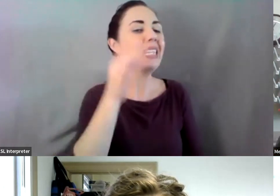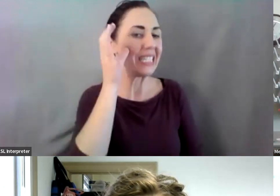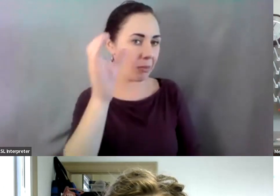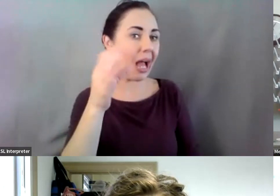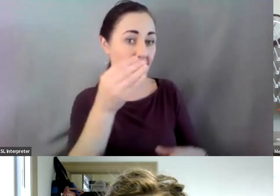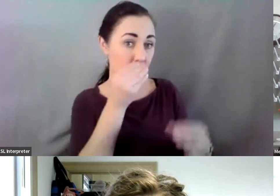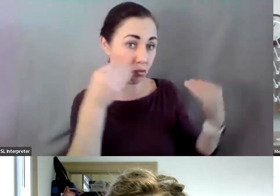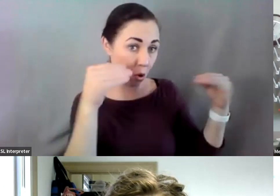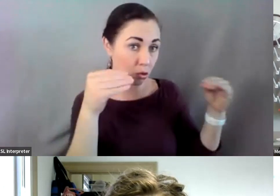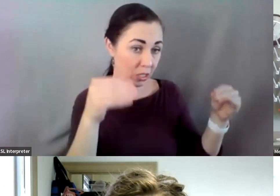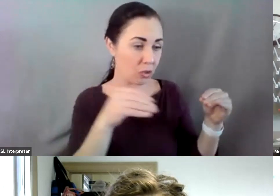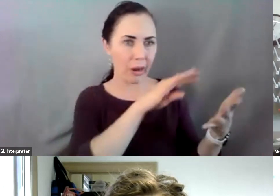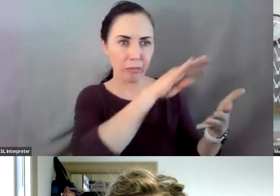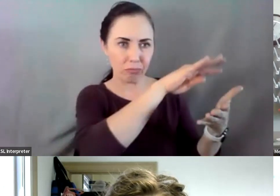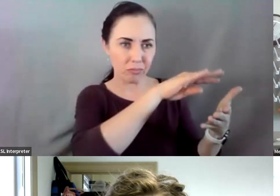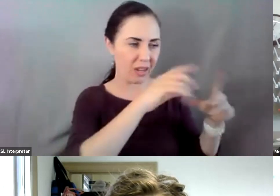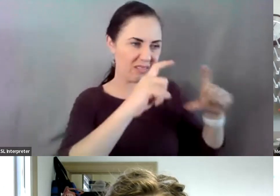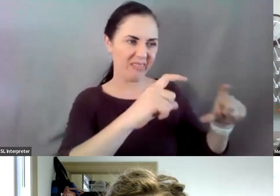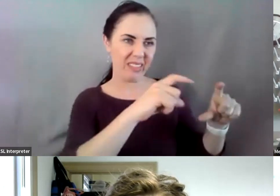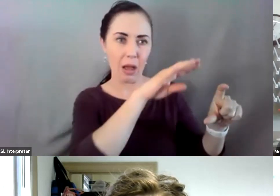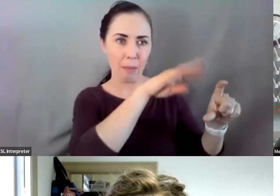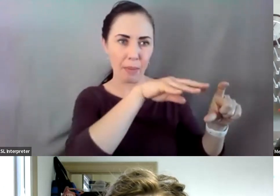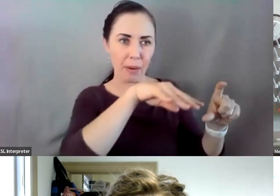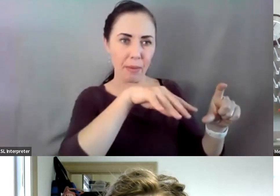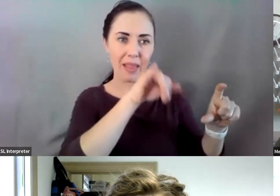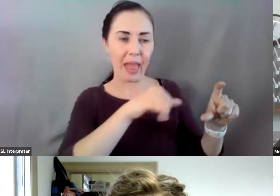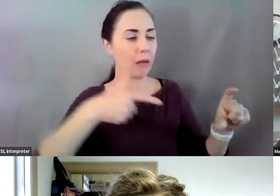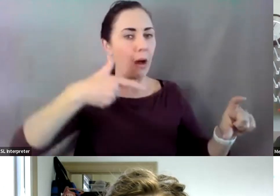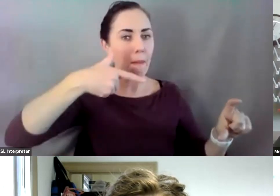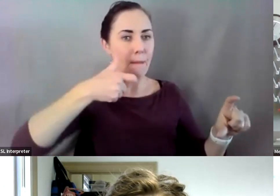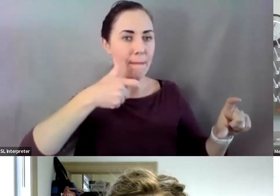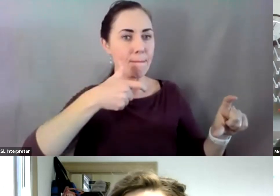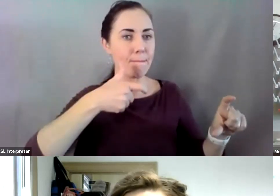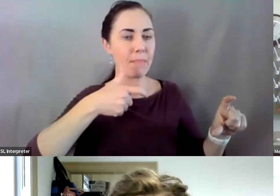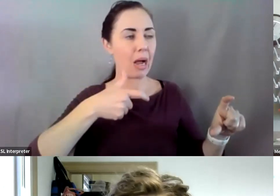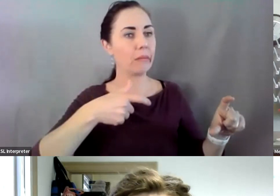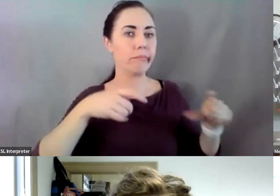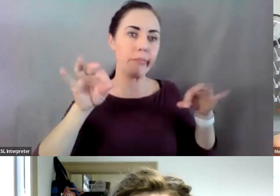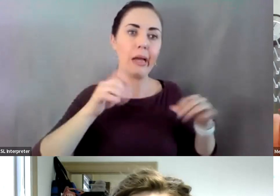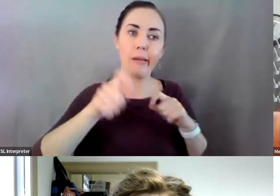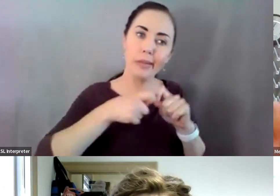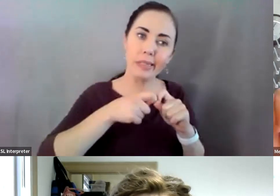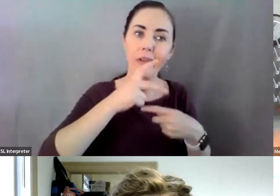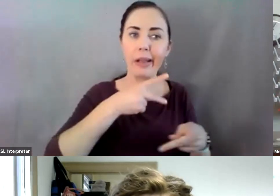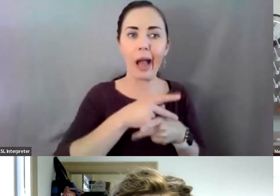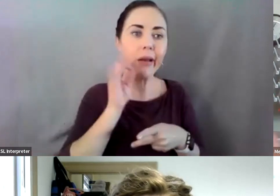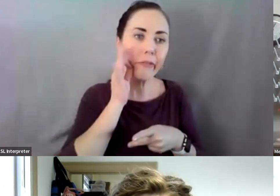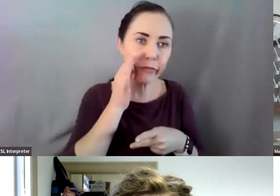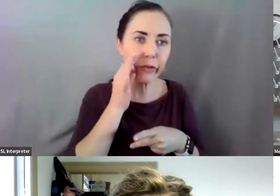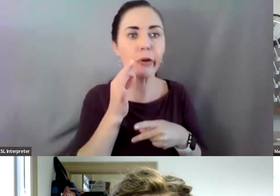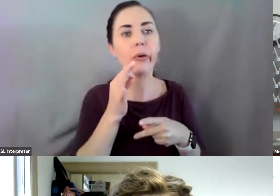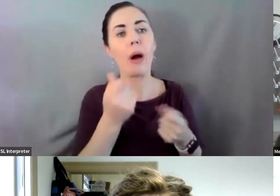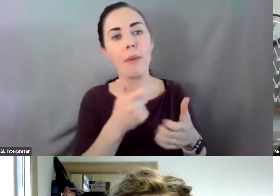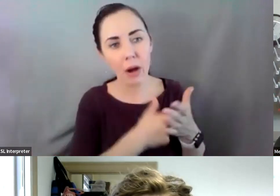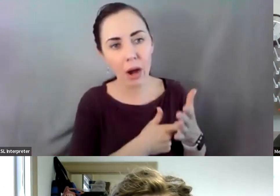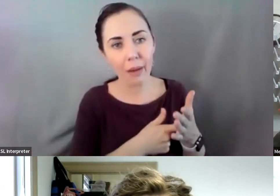allows the scanner to tell what fruit you have or what box of crackers you have and how much it costs. Well, we can use